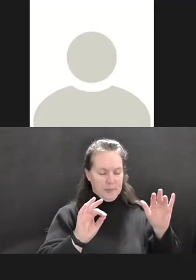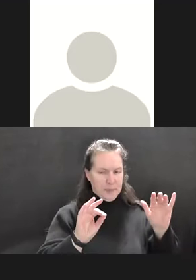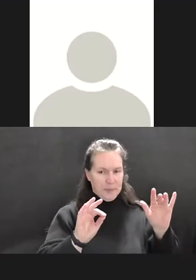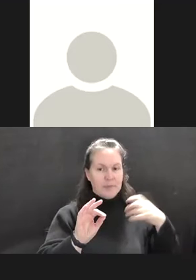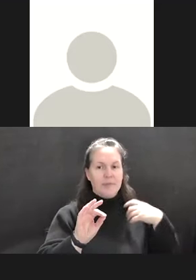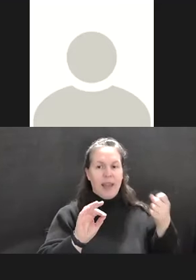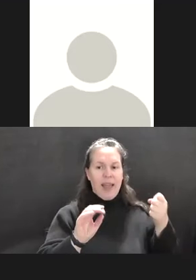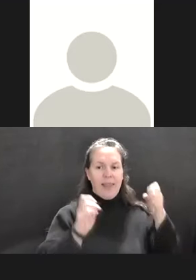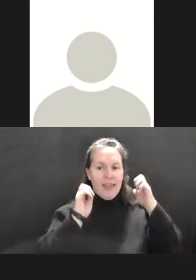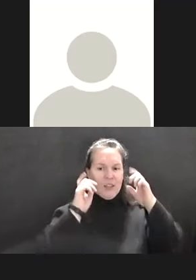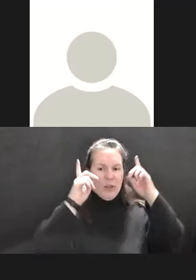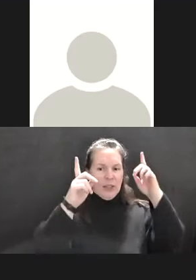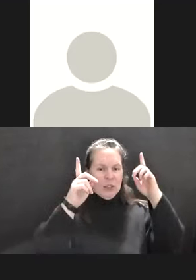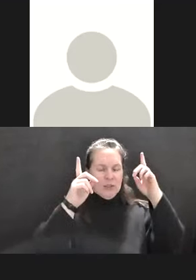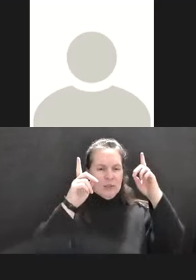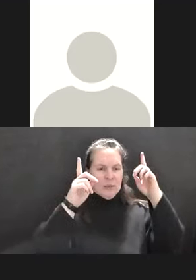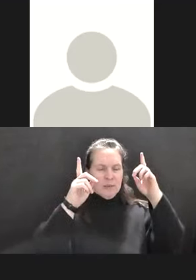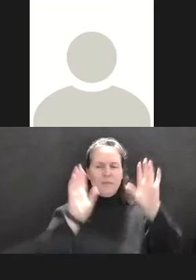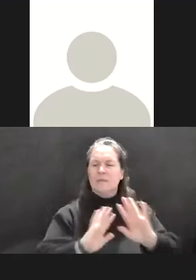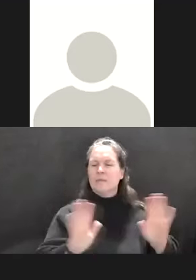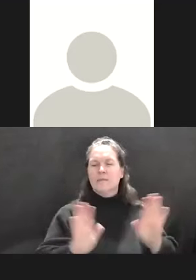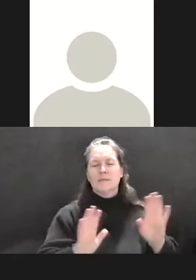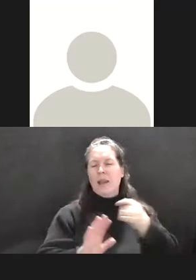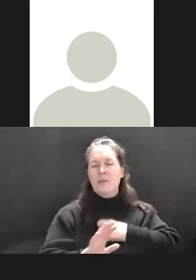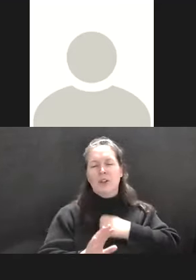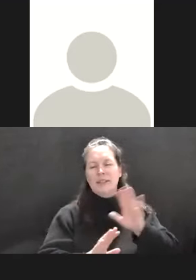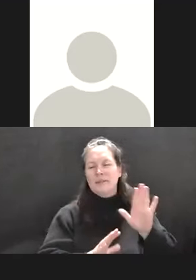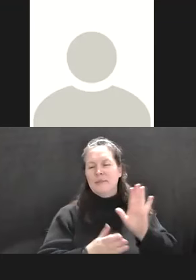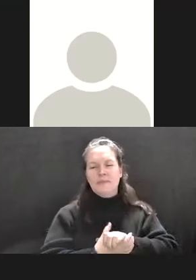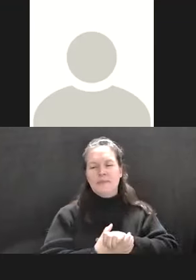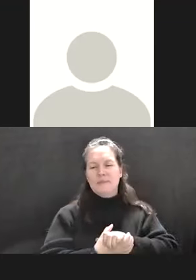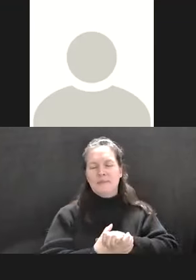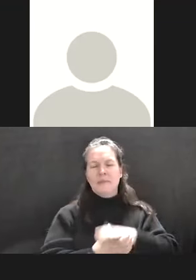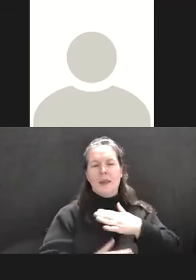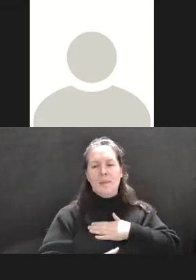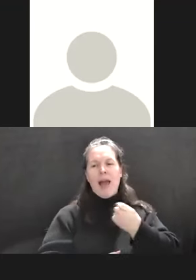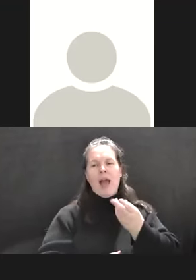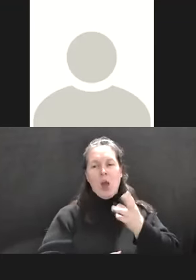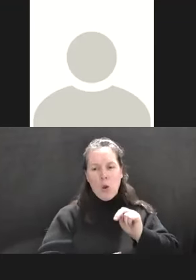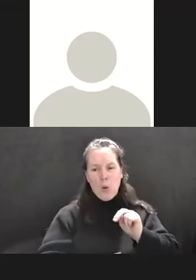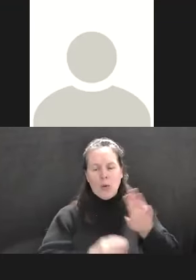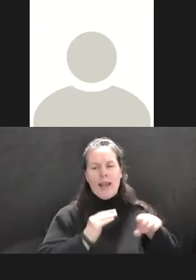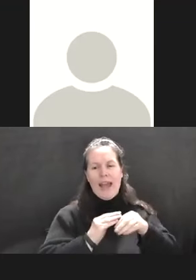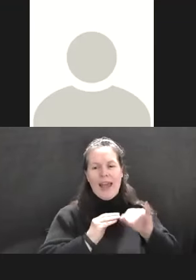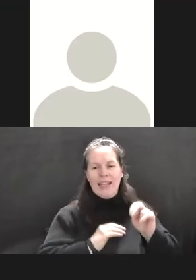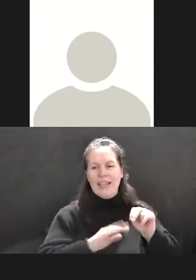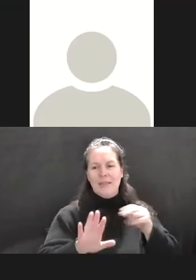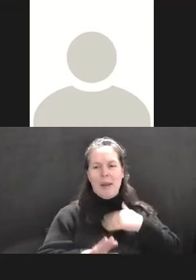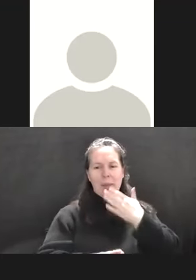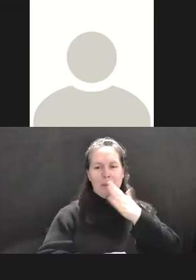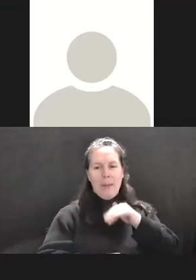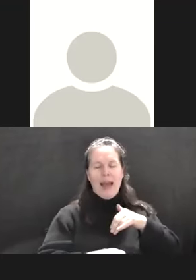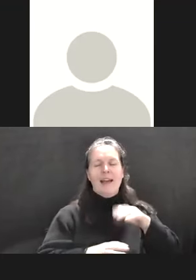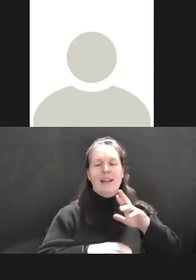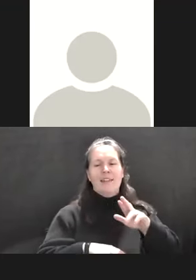health education. Oh, I'm sorry. You know, I guess this was my own add-in. So my bad. No wonder I made it